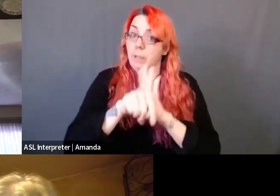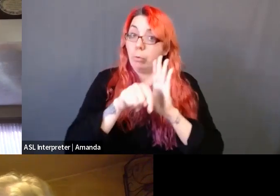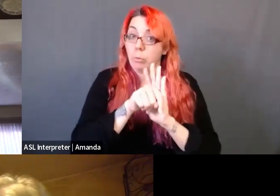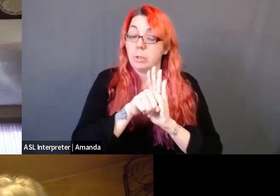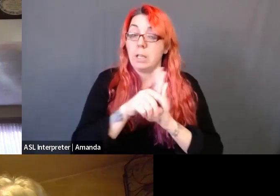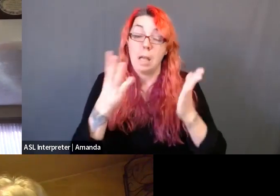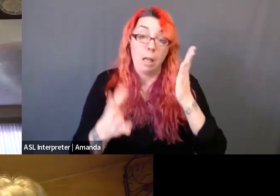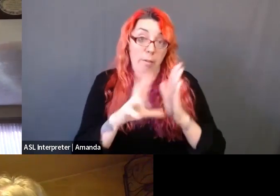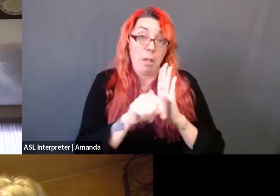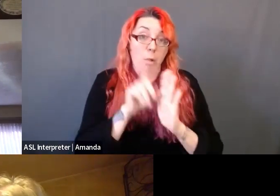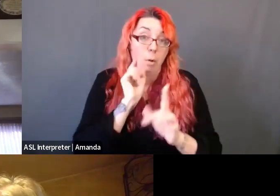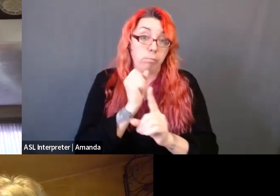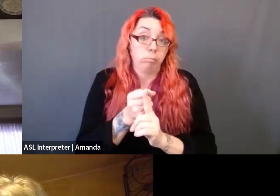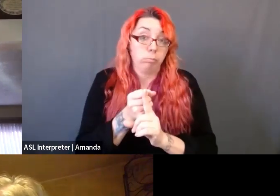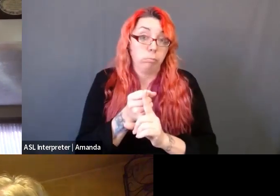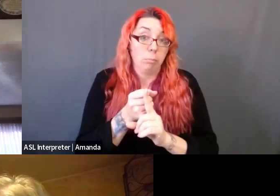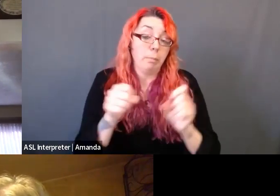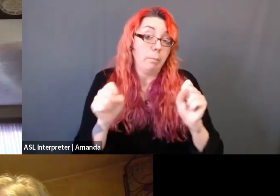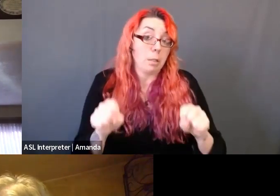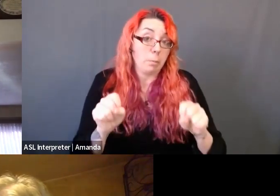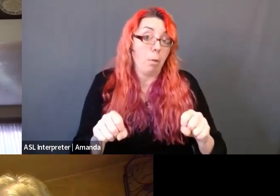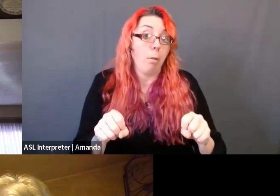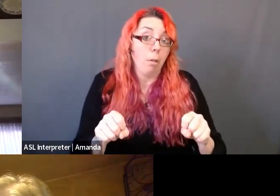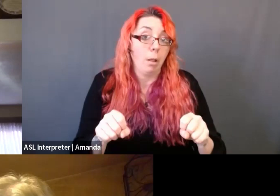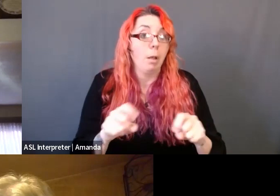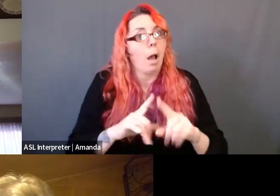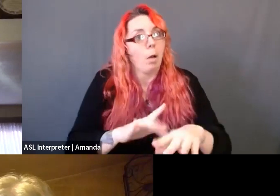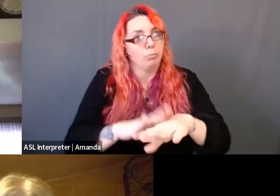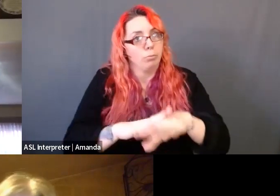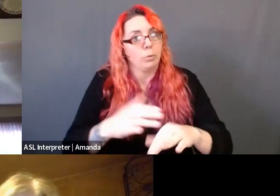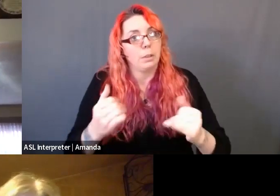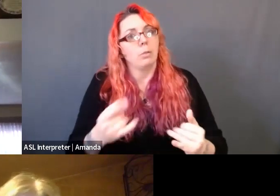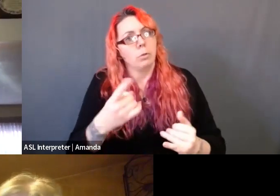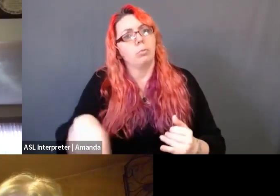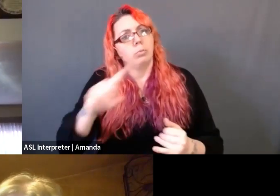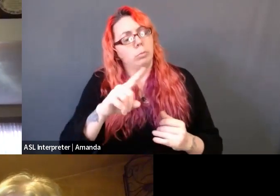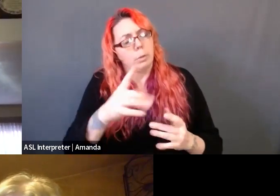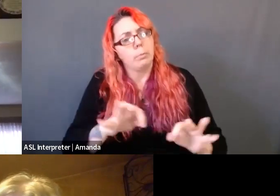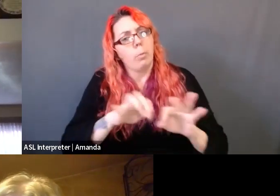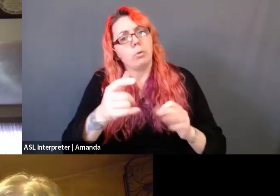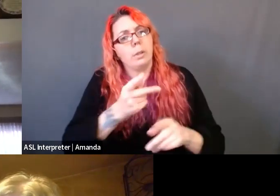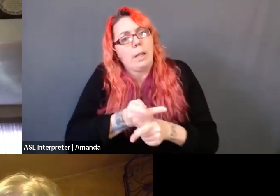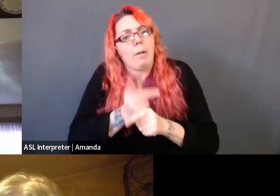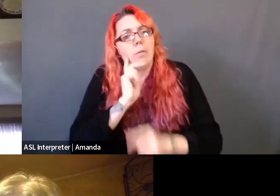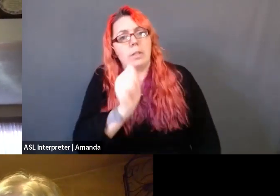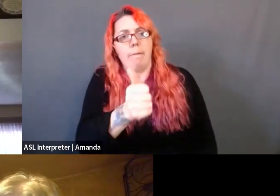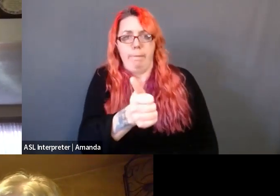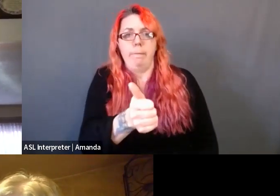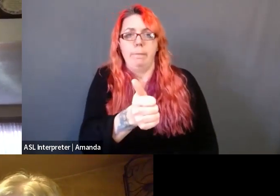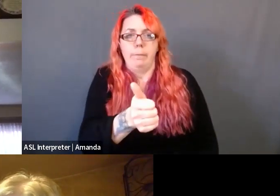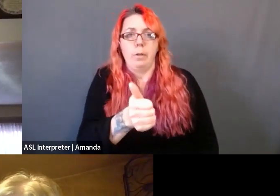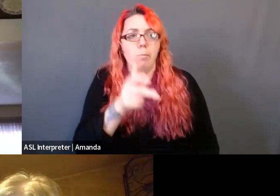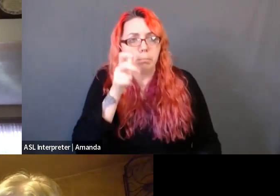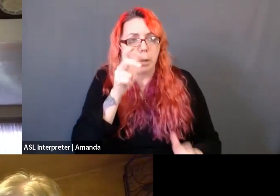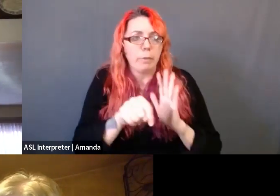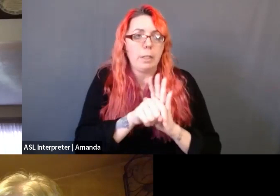conversation, but certainly as it's happening for you, to be mindful of how you take care of yourself in that experience. So hopefully that is helpful just to think about, and to think about